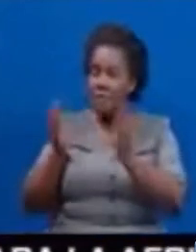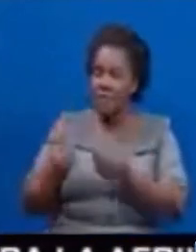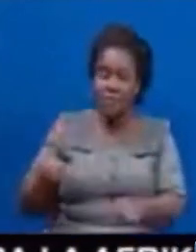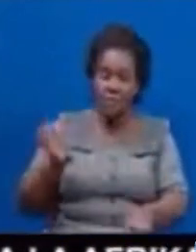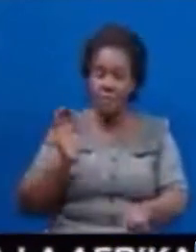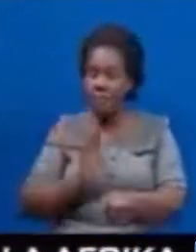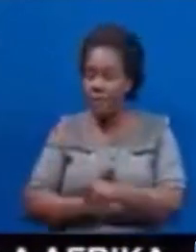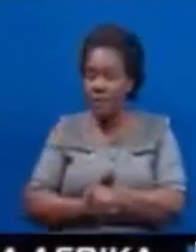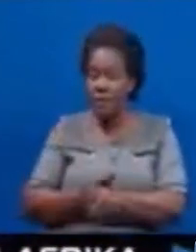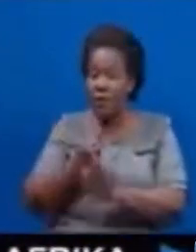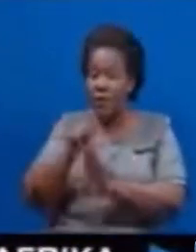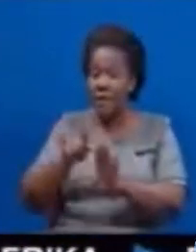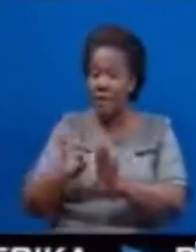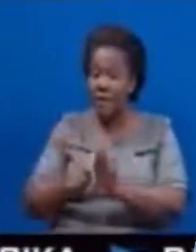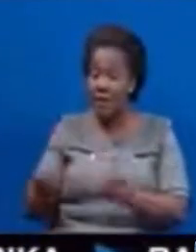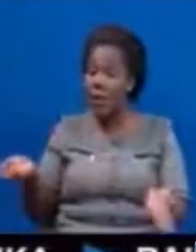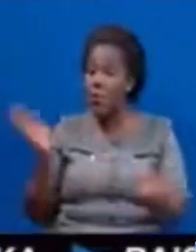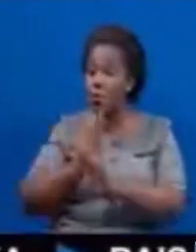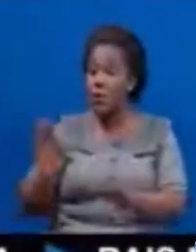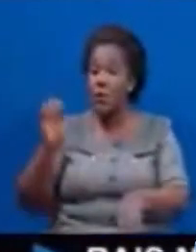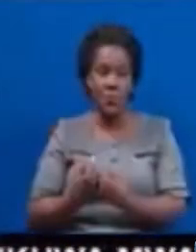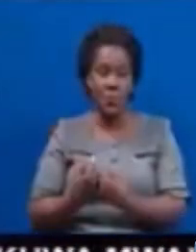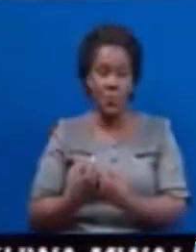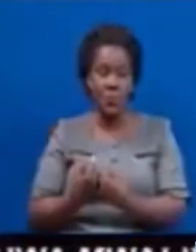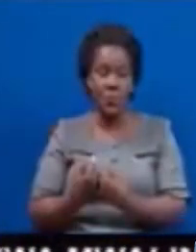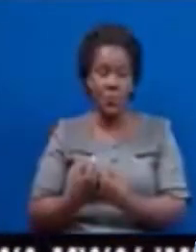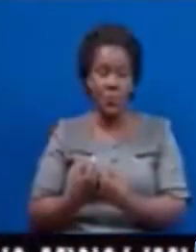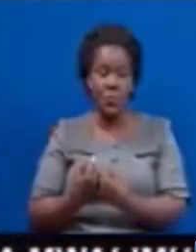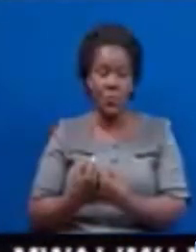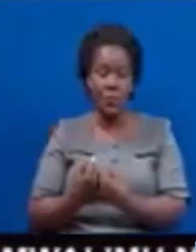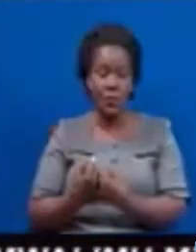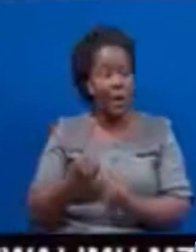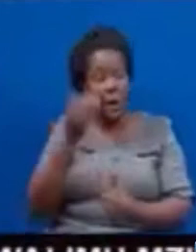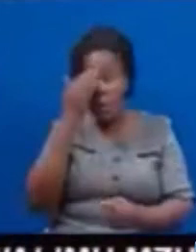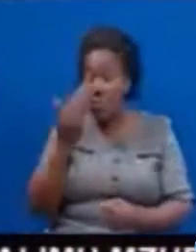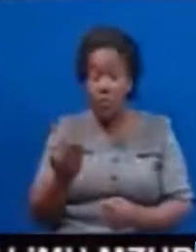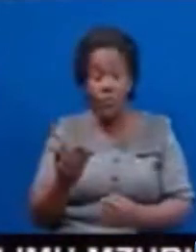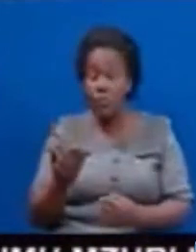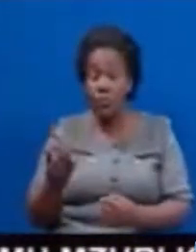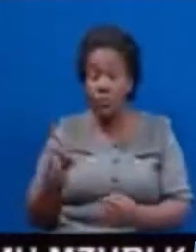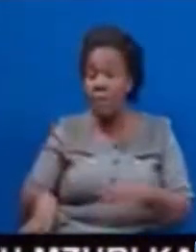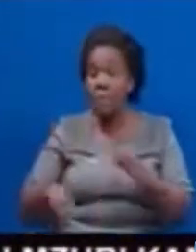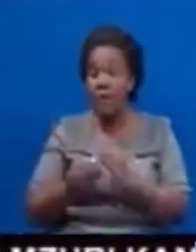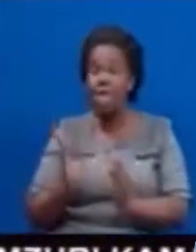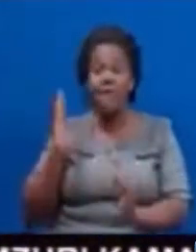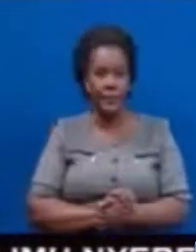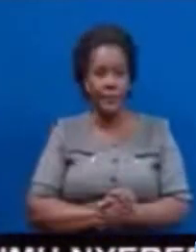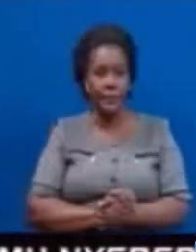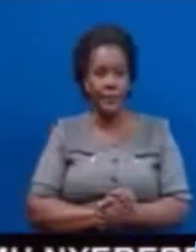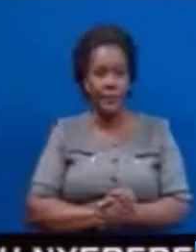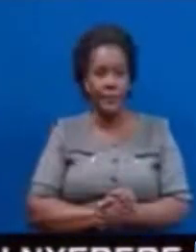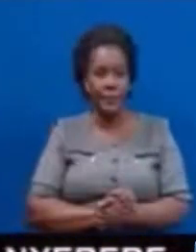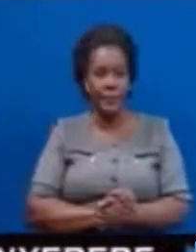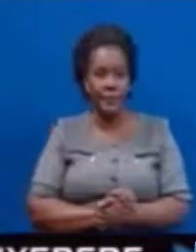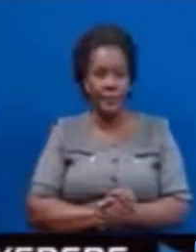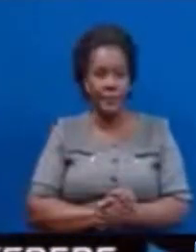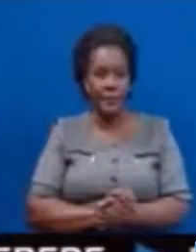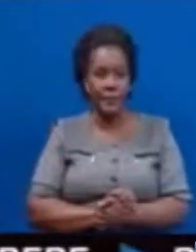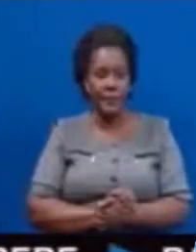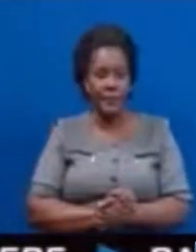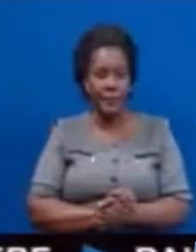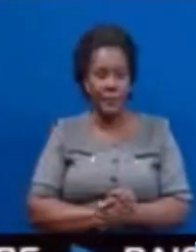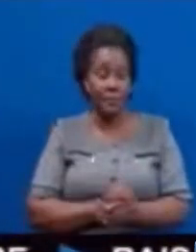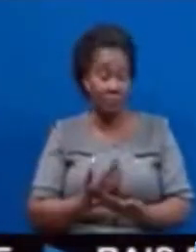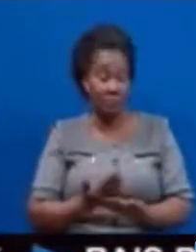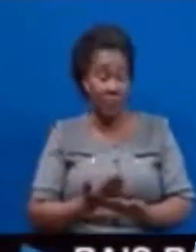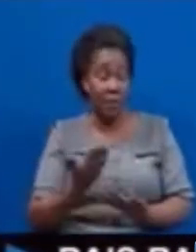on time and on budget, they did not see Magufuli coming. When they said the